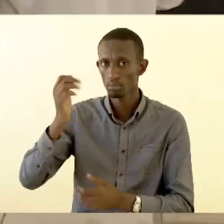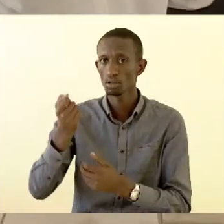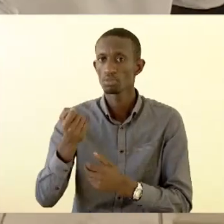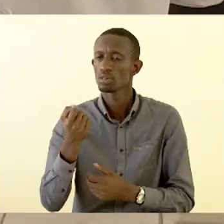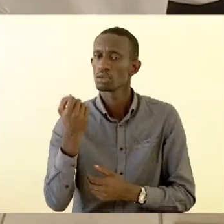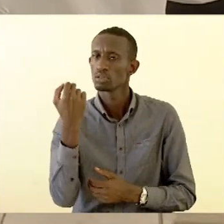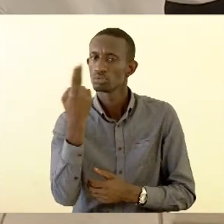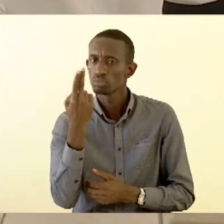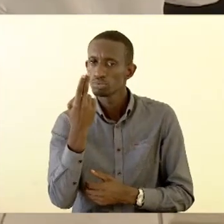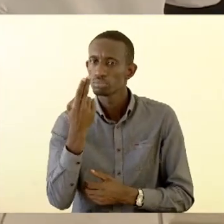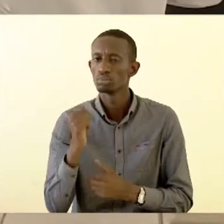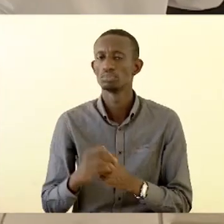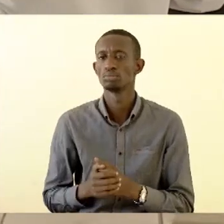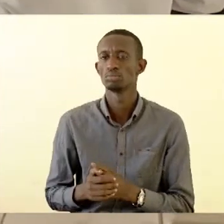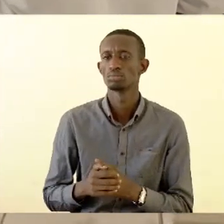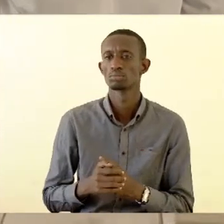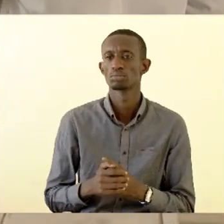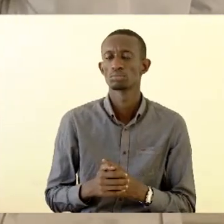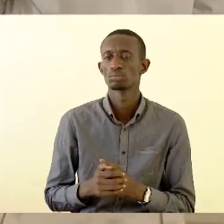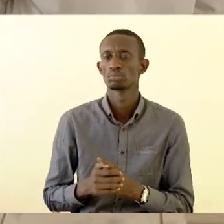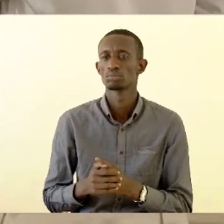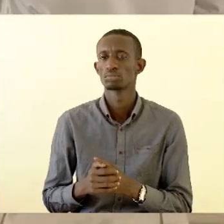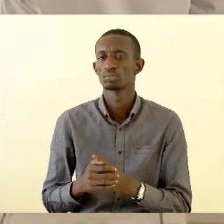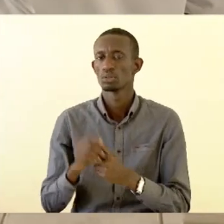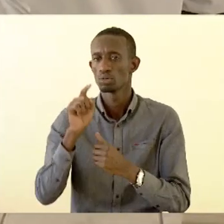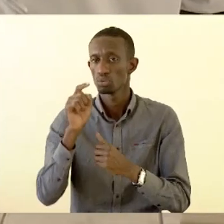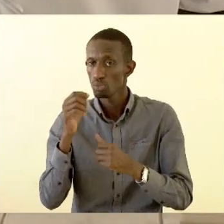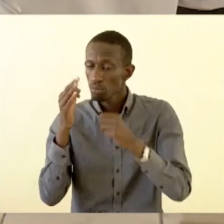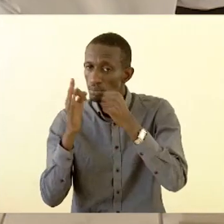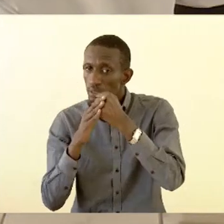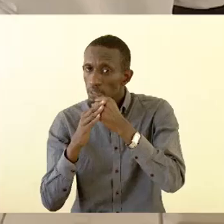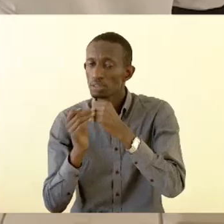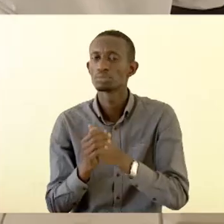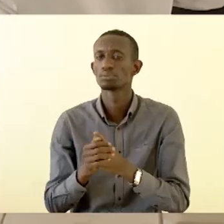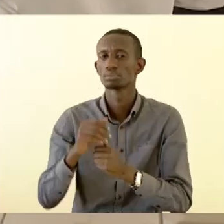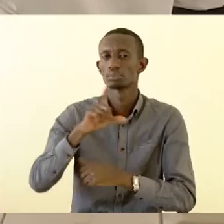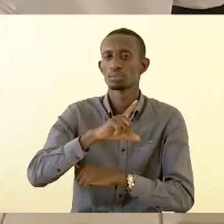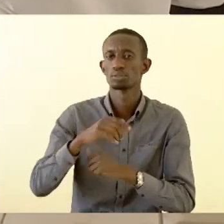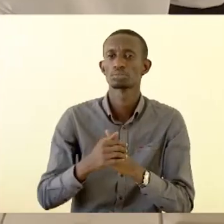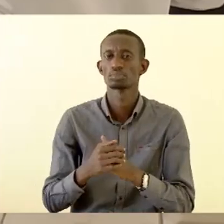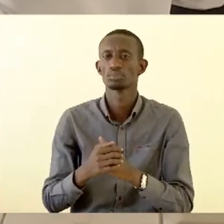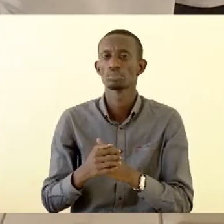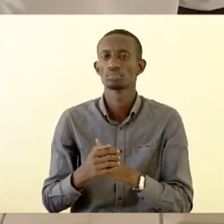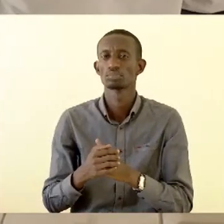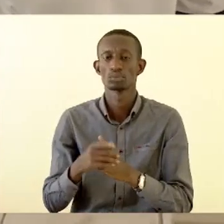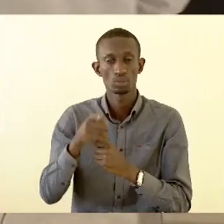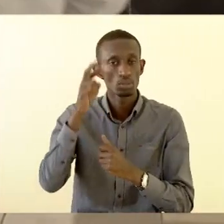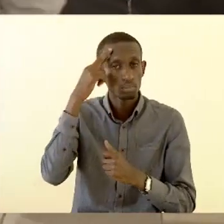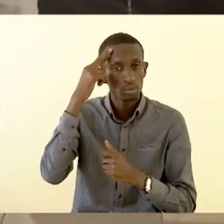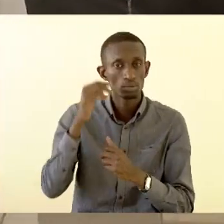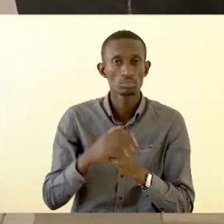energy level, 8 in the second energy level, and 8, remember,